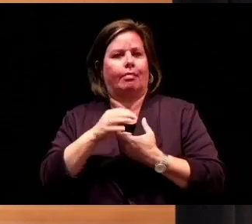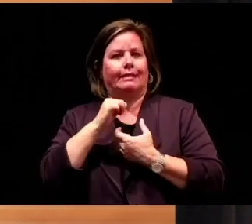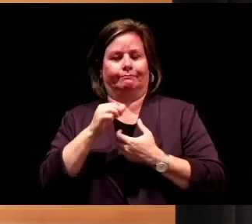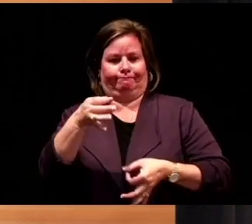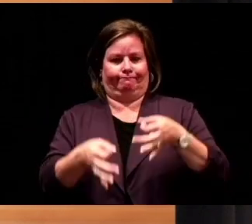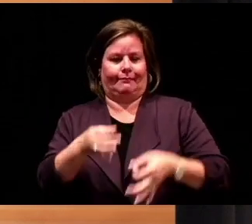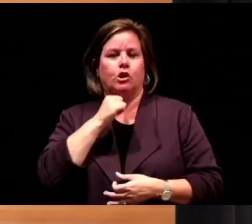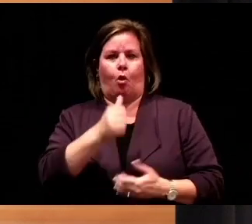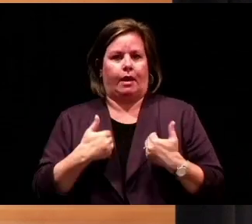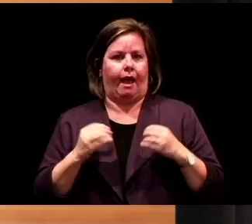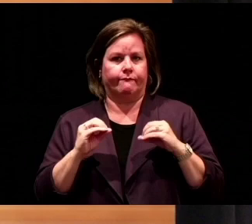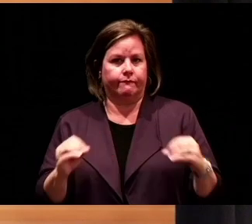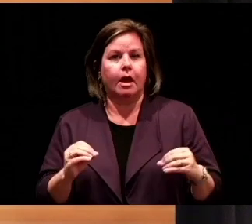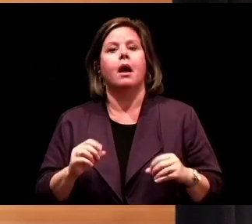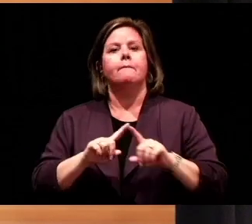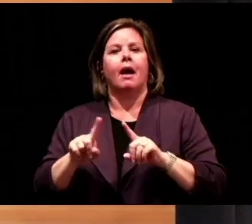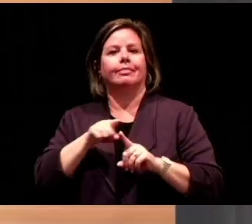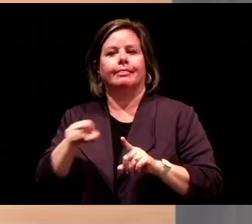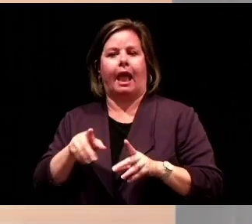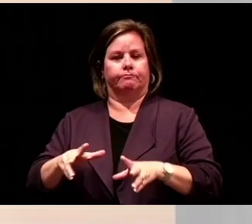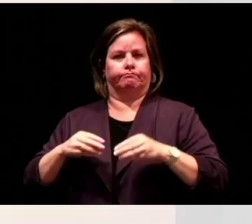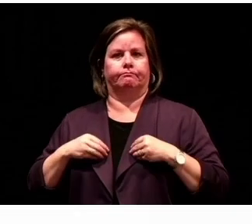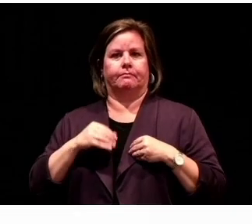that particular bedroom.